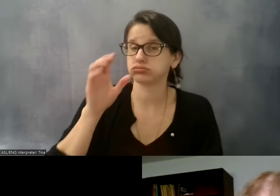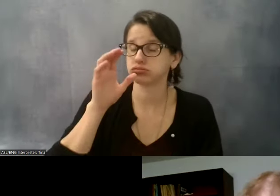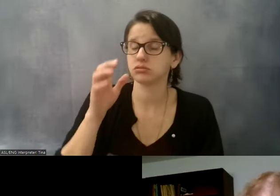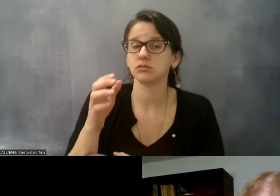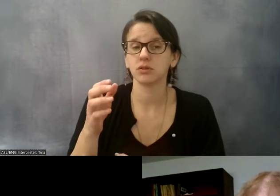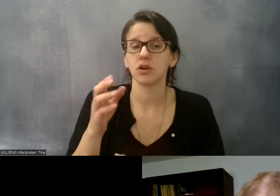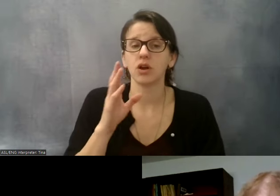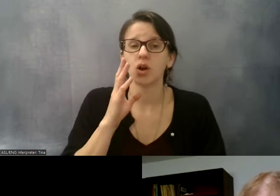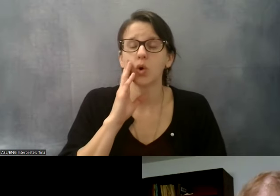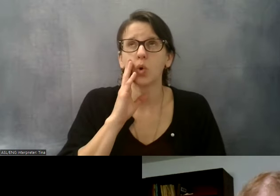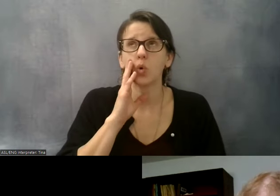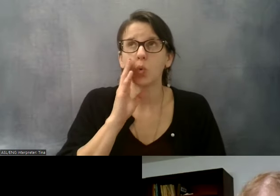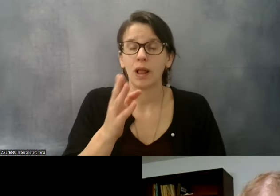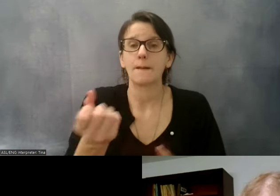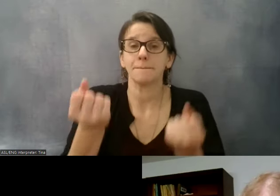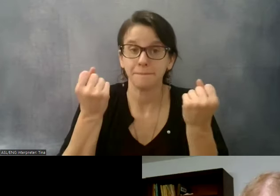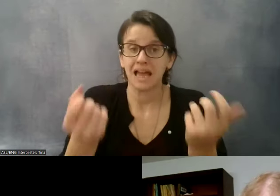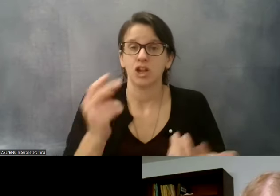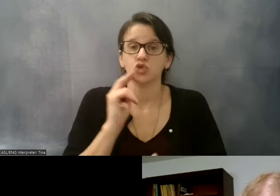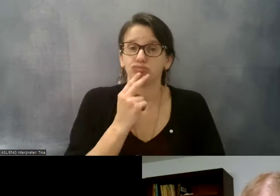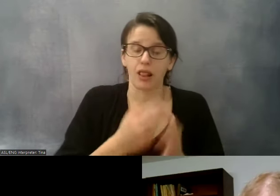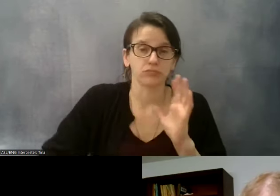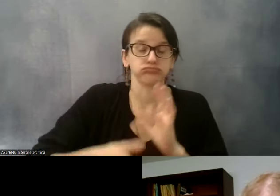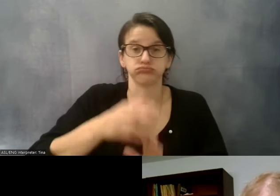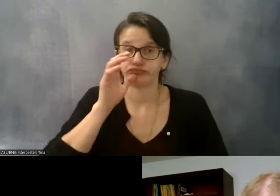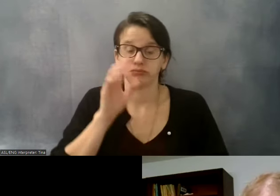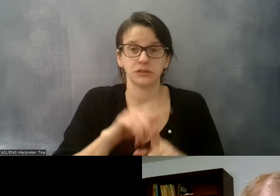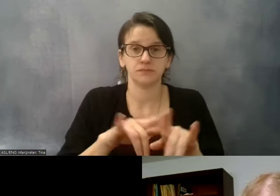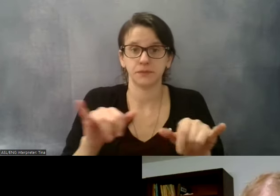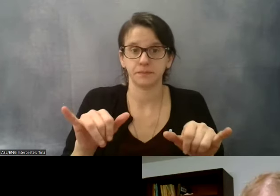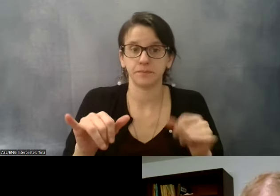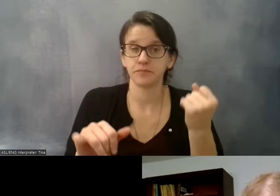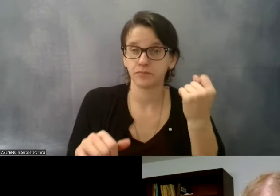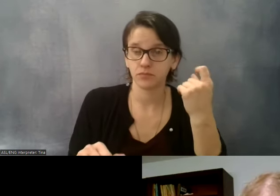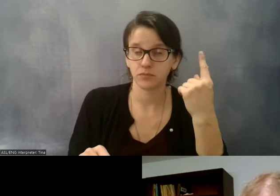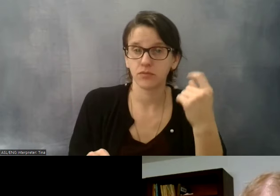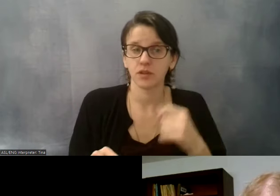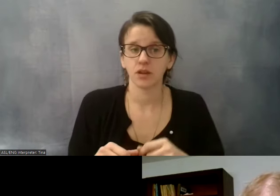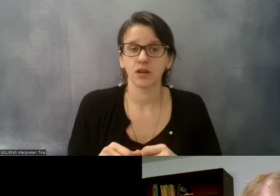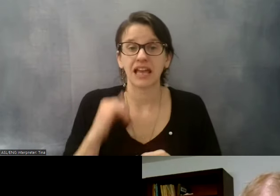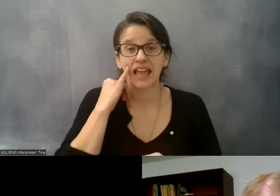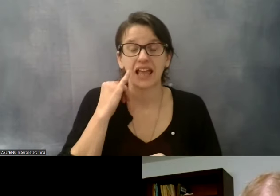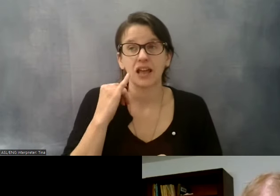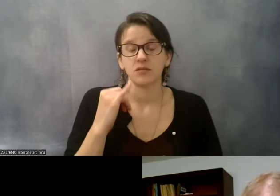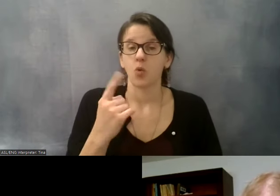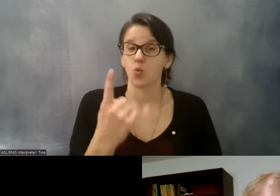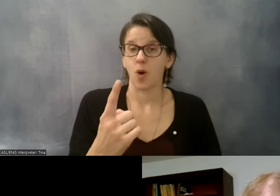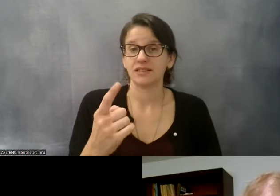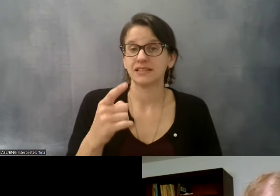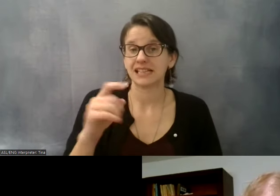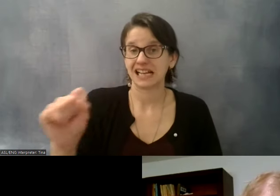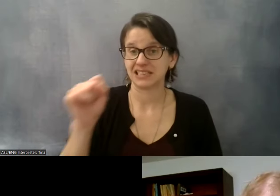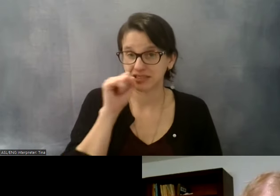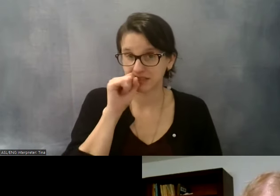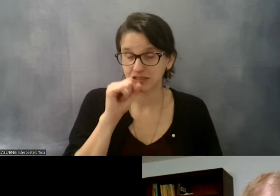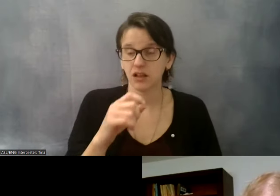like to chomp down a carrot. And then you think about the fact that when you drink a cup of carrot juice, which you could probably do faster than you could eat one